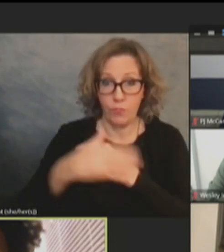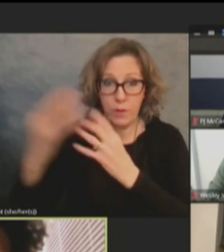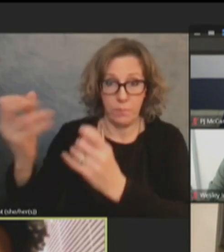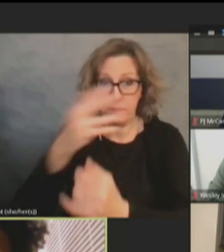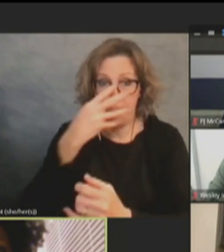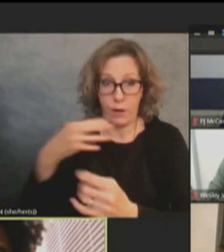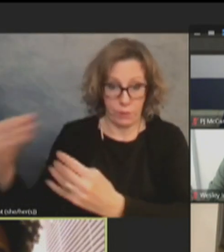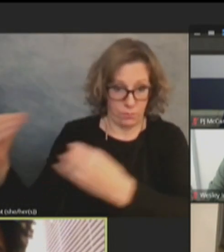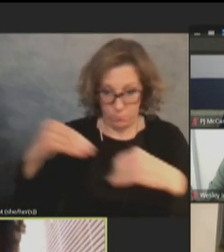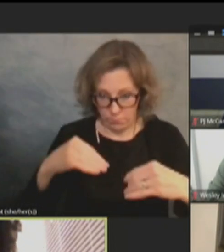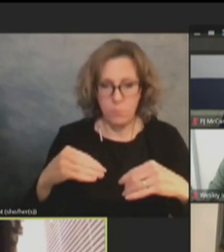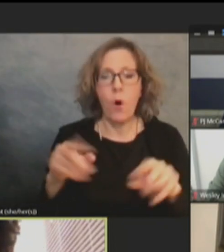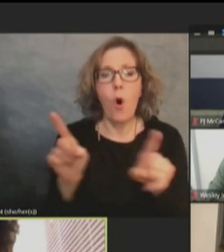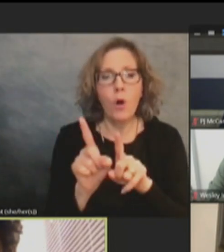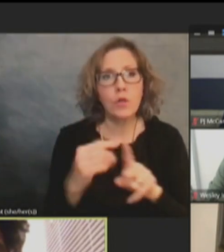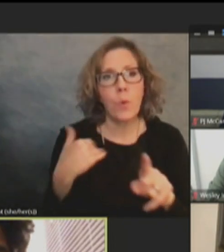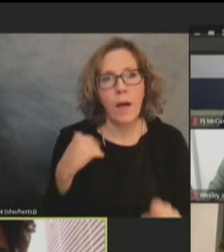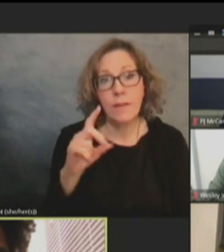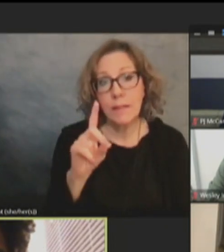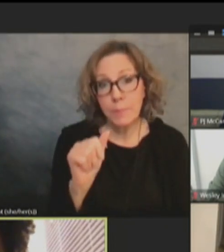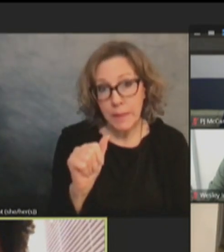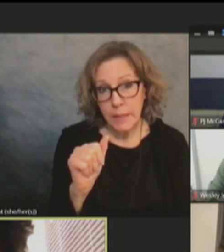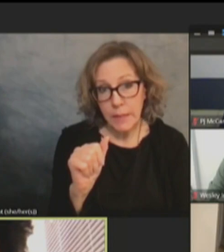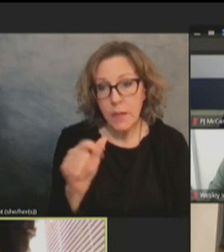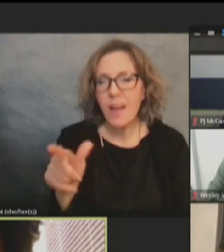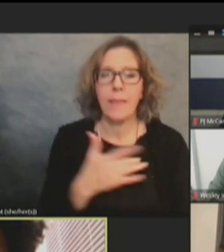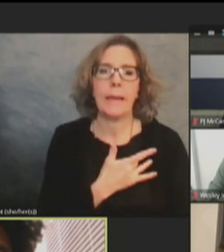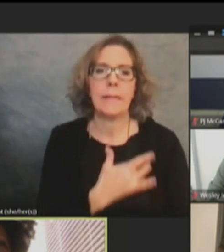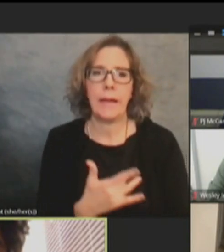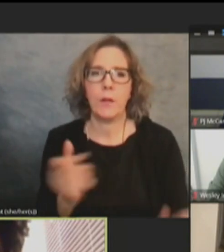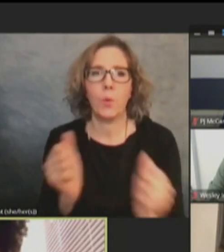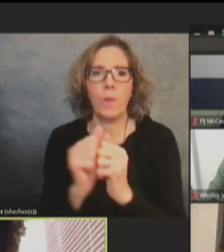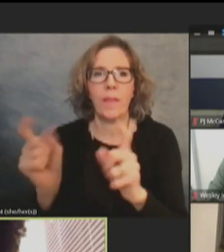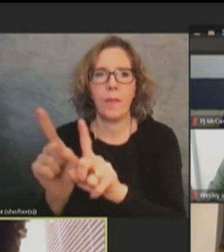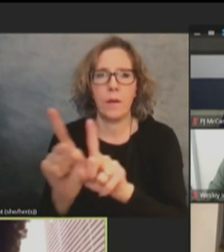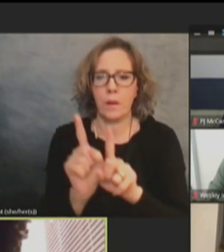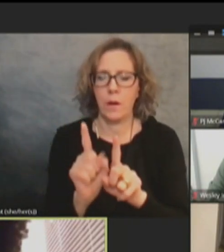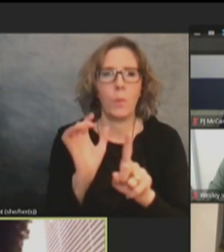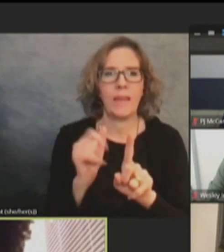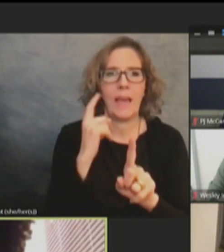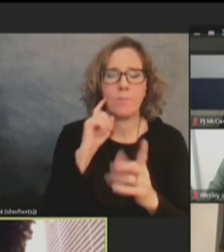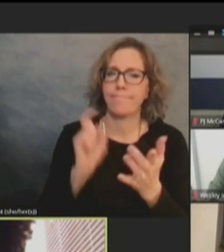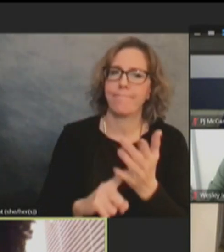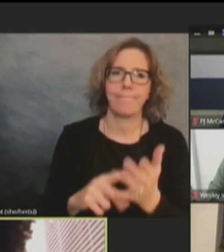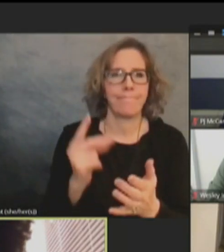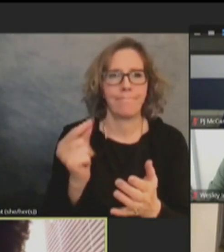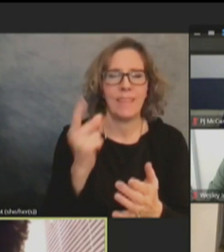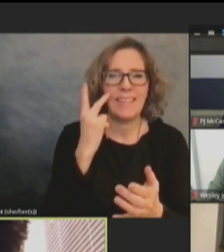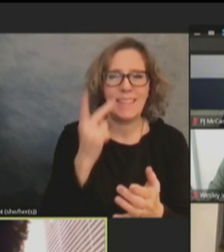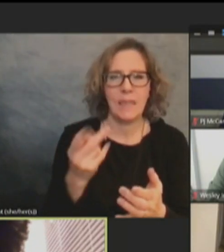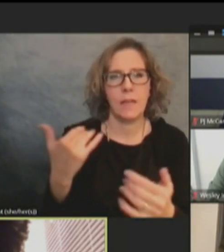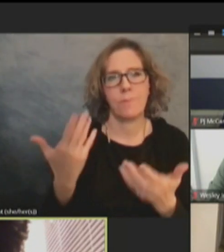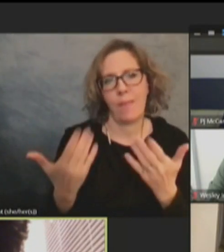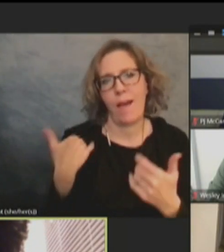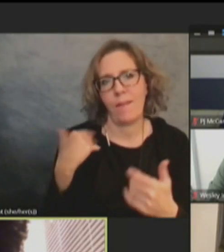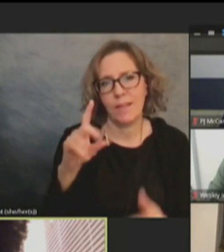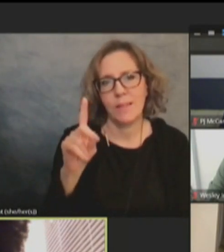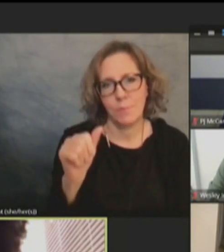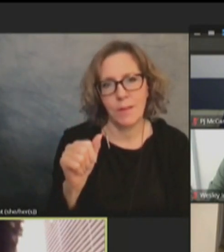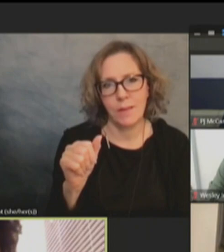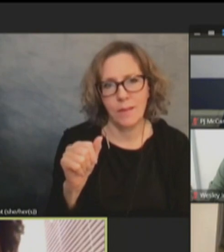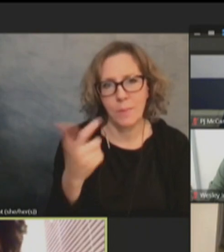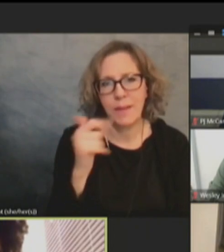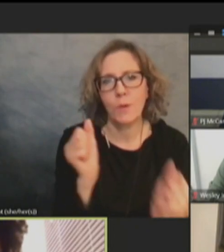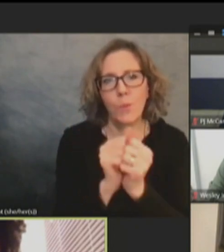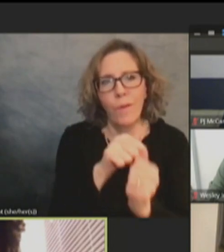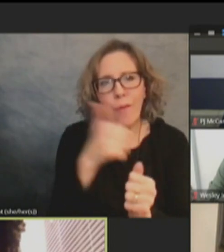disability, usually they call with someone else, and so we're able to very quickly identify that disability and